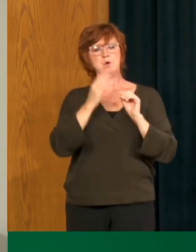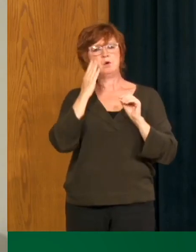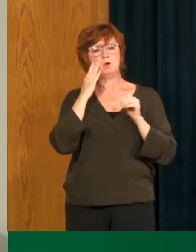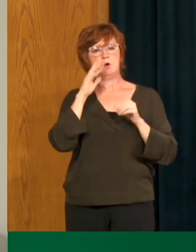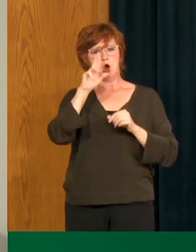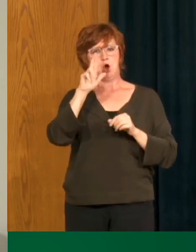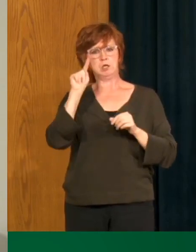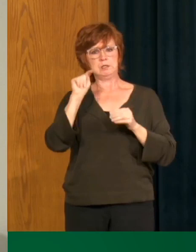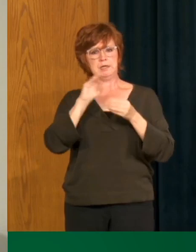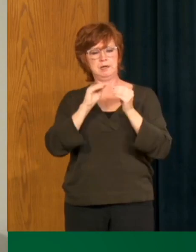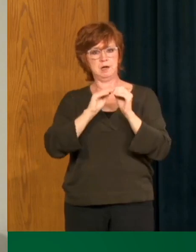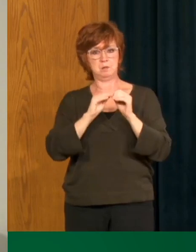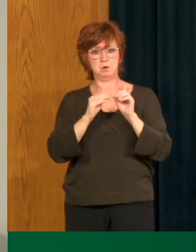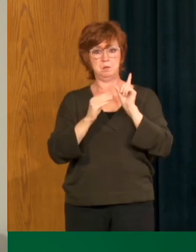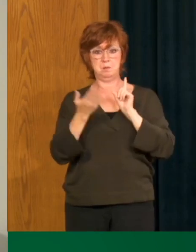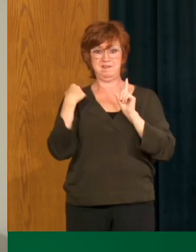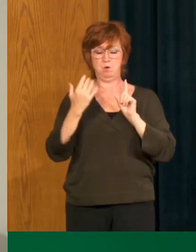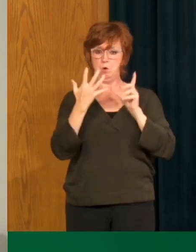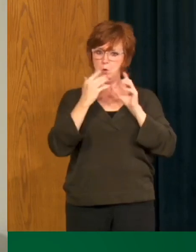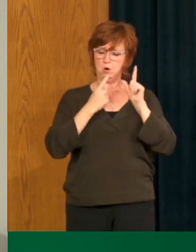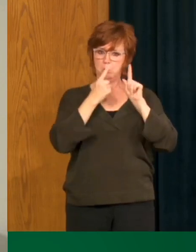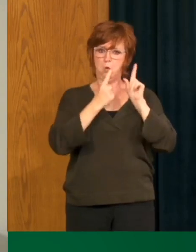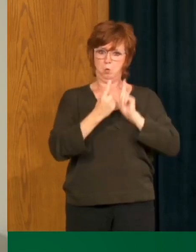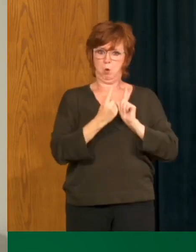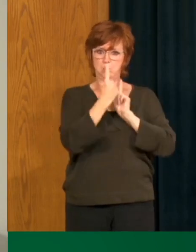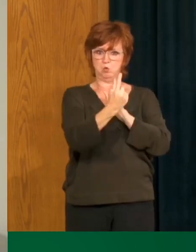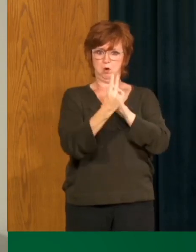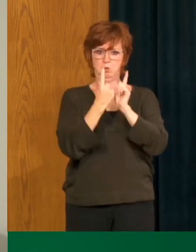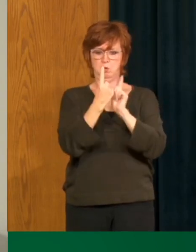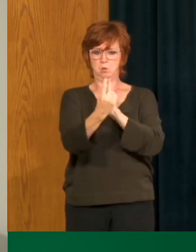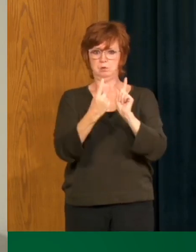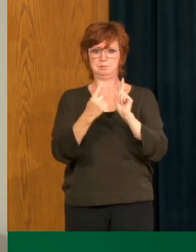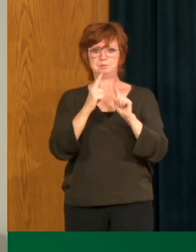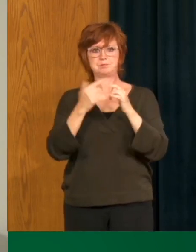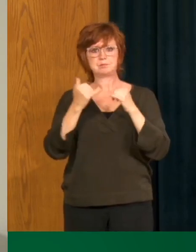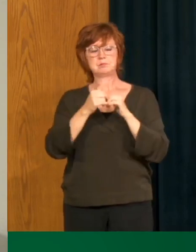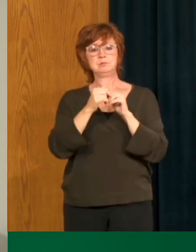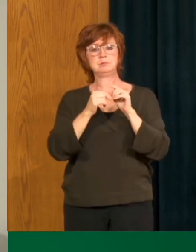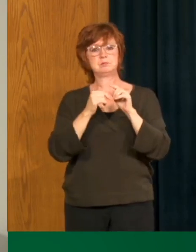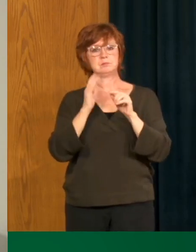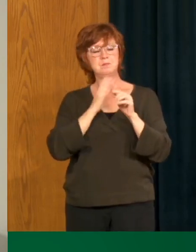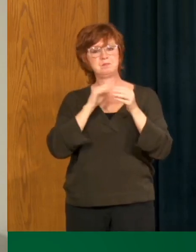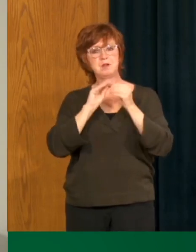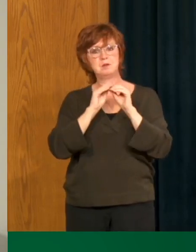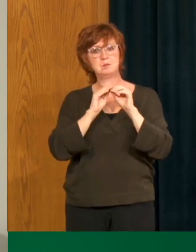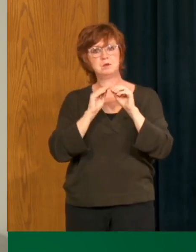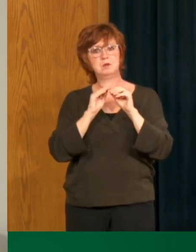at 3.74. Well, for comparison, Alberta would be at